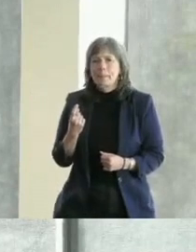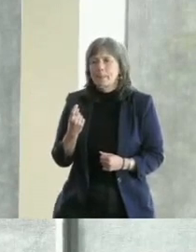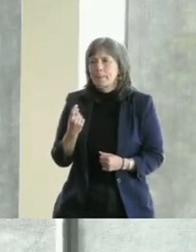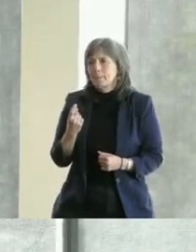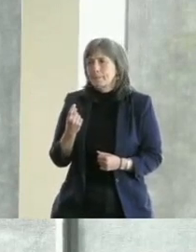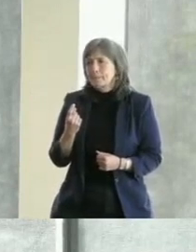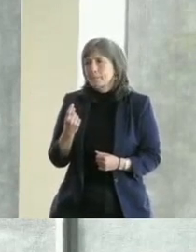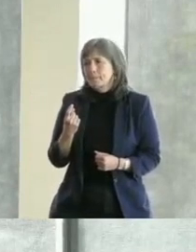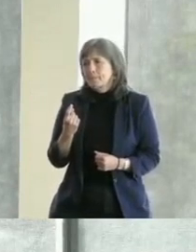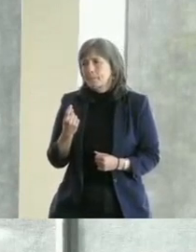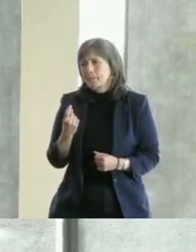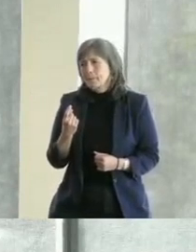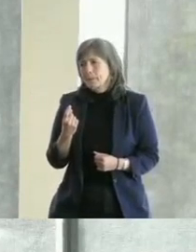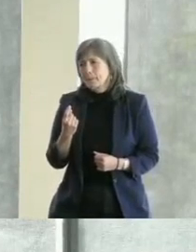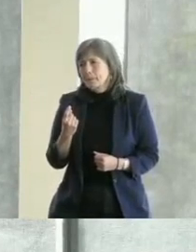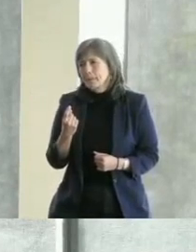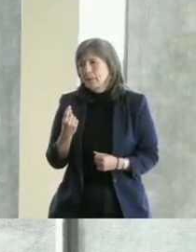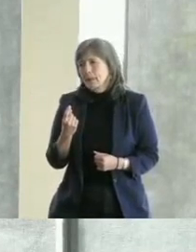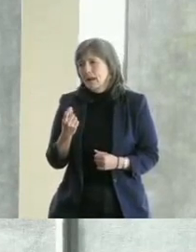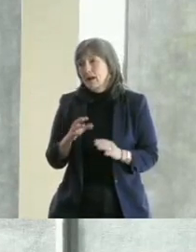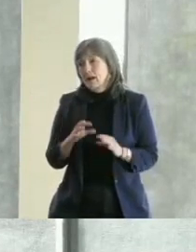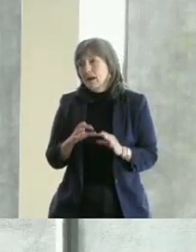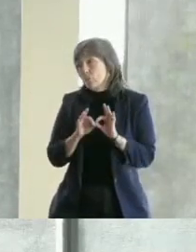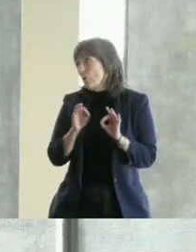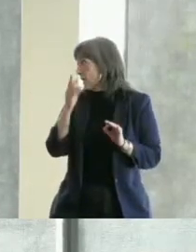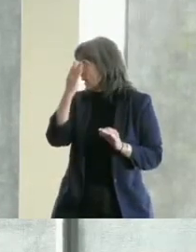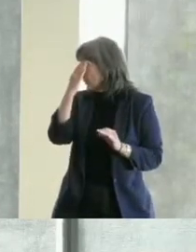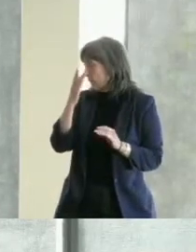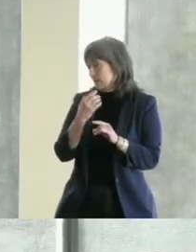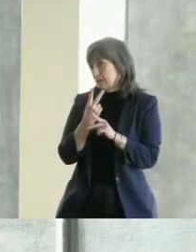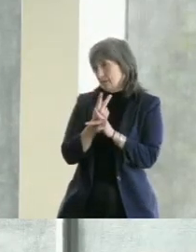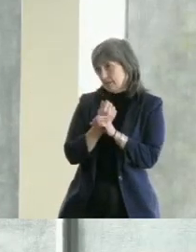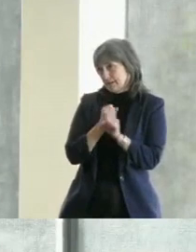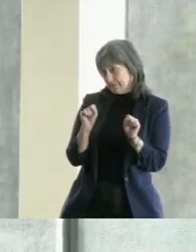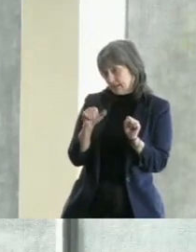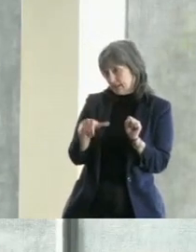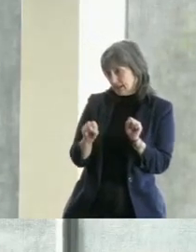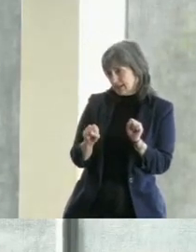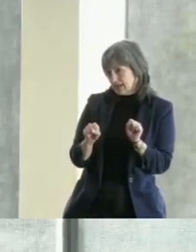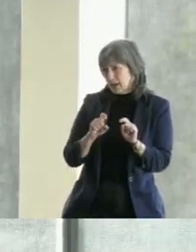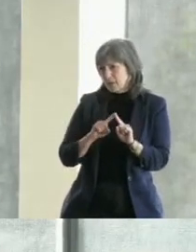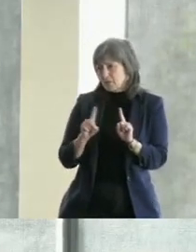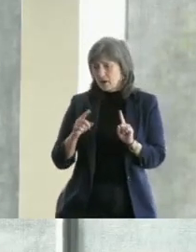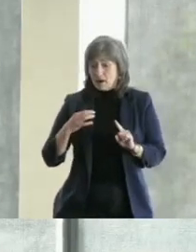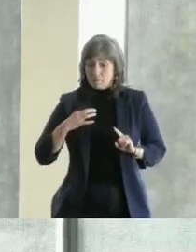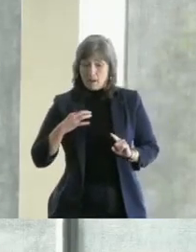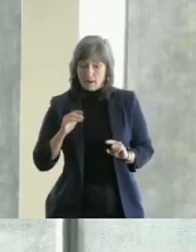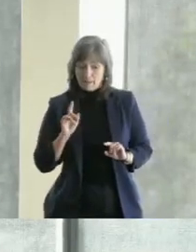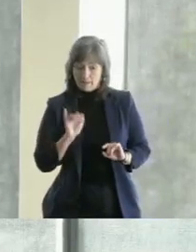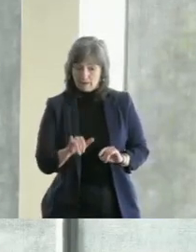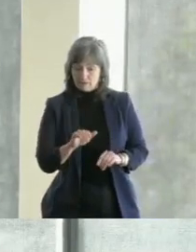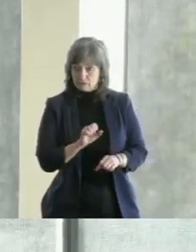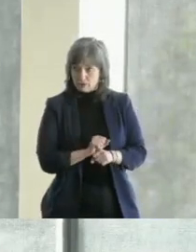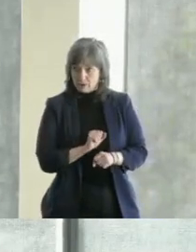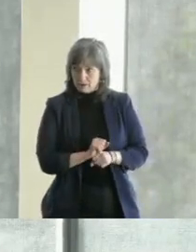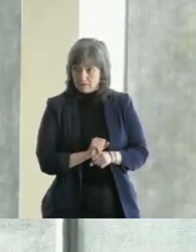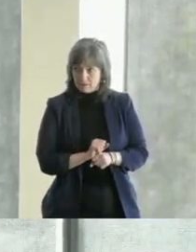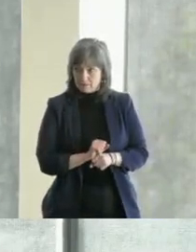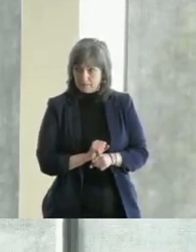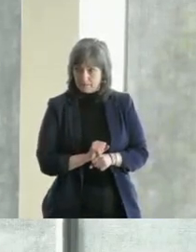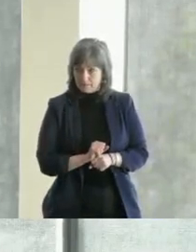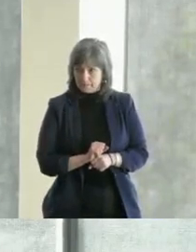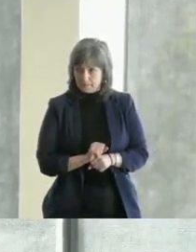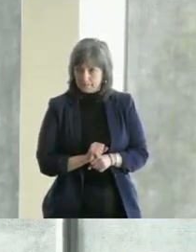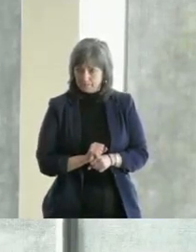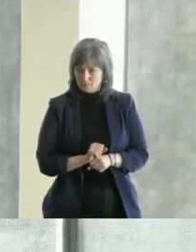well, it's important obviously to keep safety in mind. Like, should someone apply for that job,